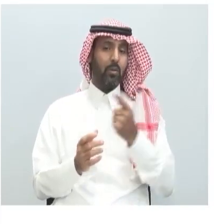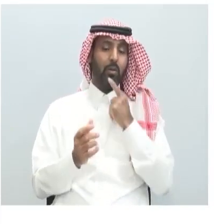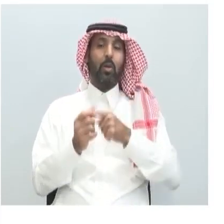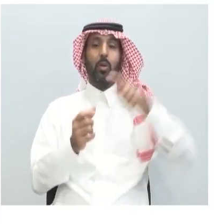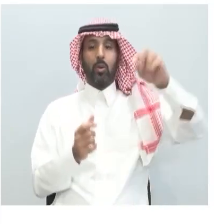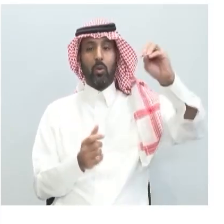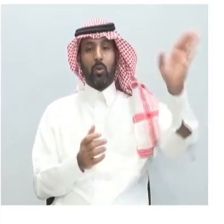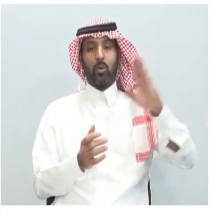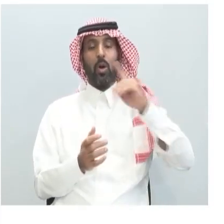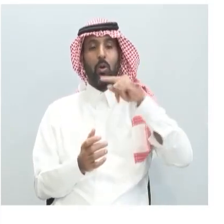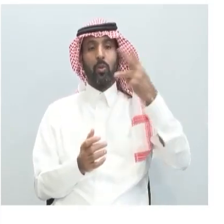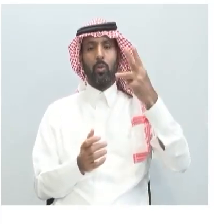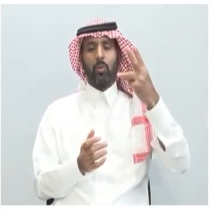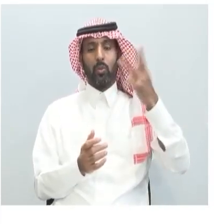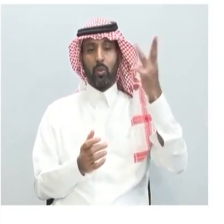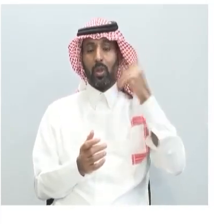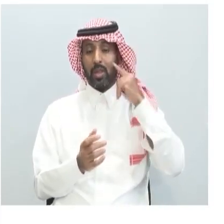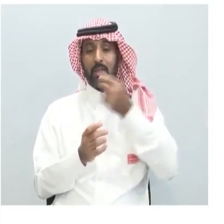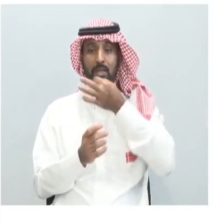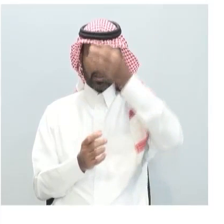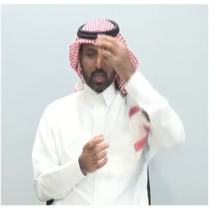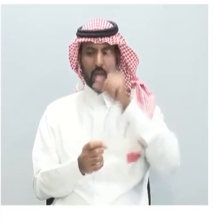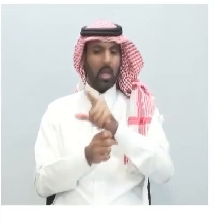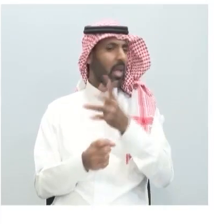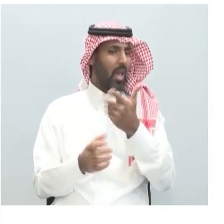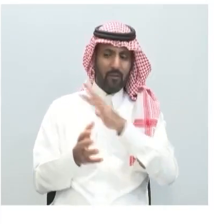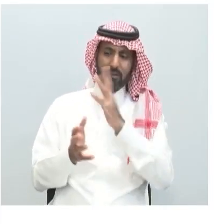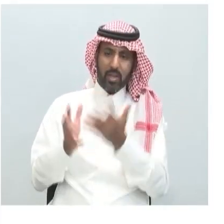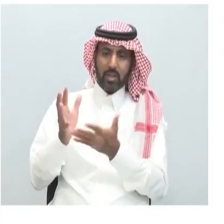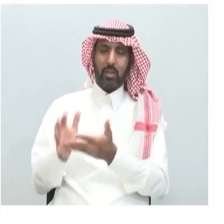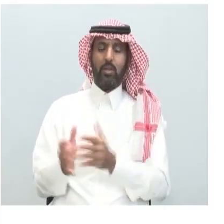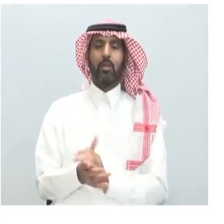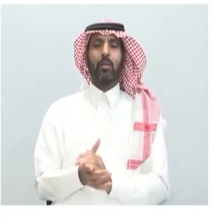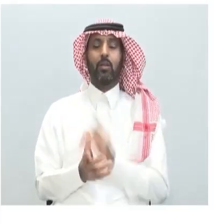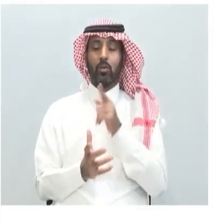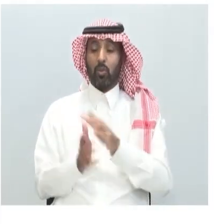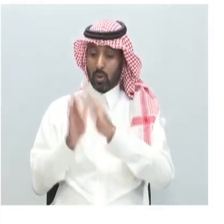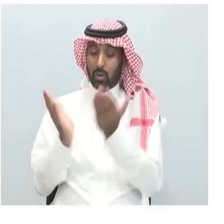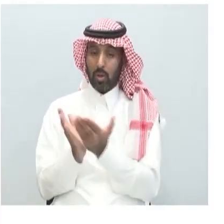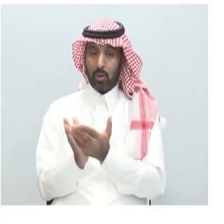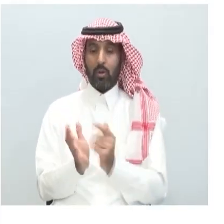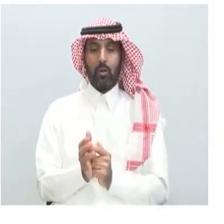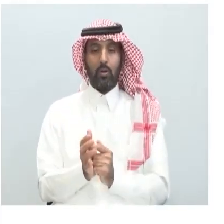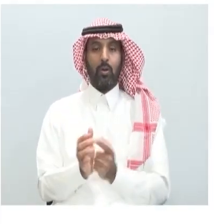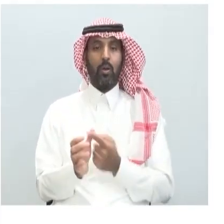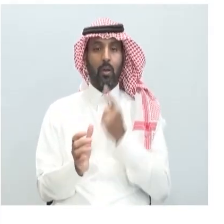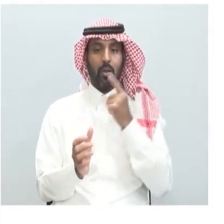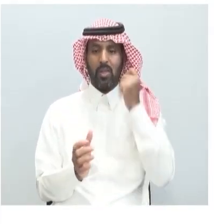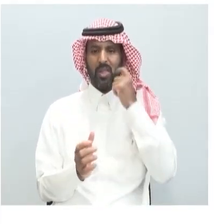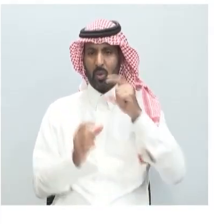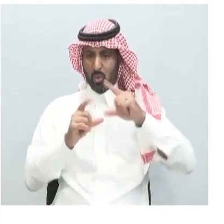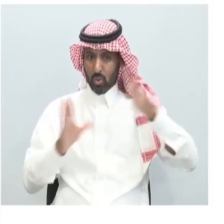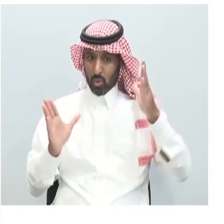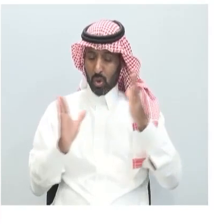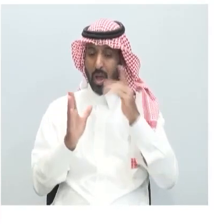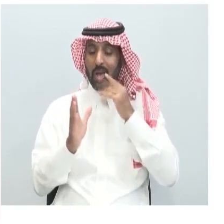two or maybe three adjectives to describe something that's in your classroom. For example, a thick